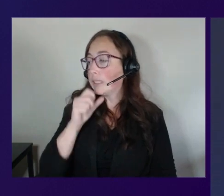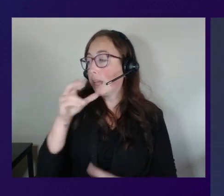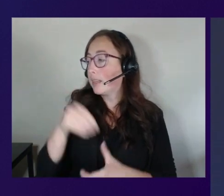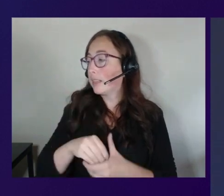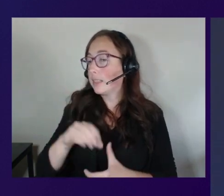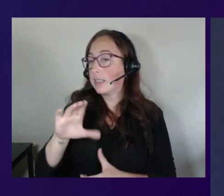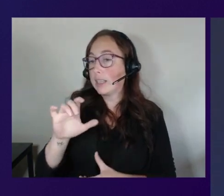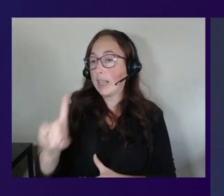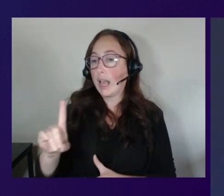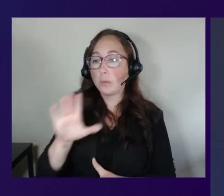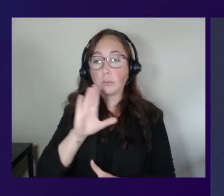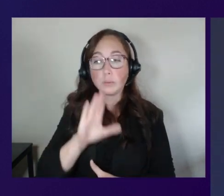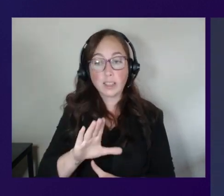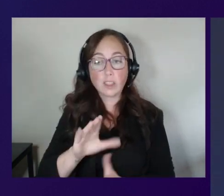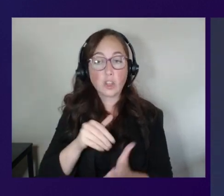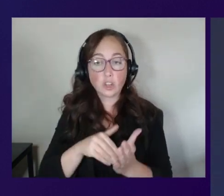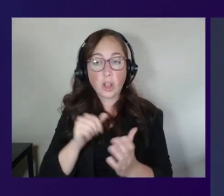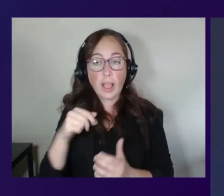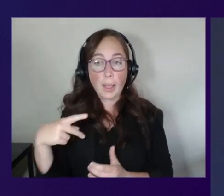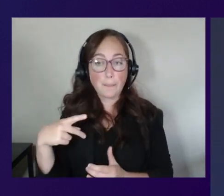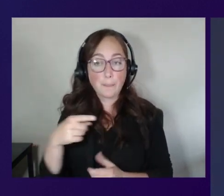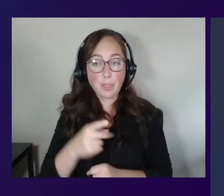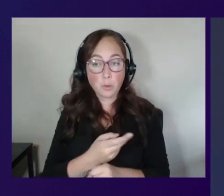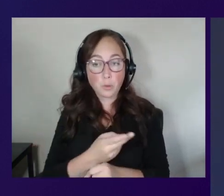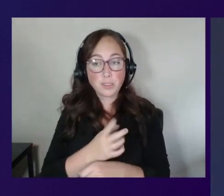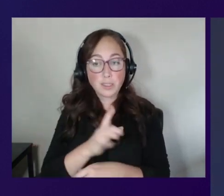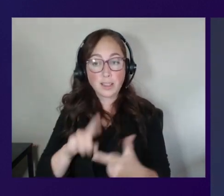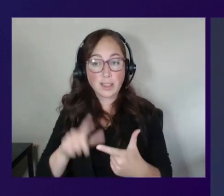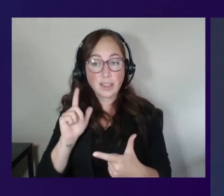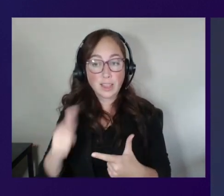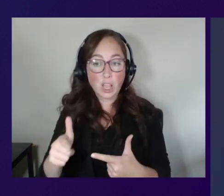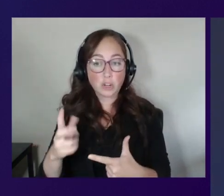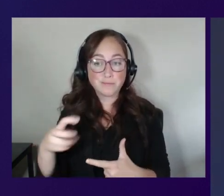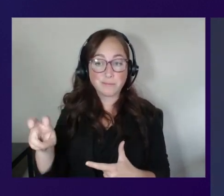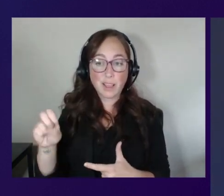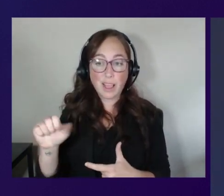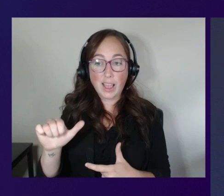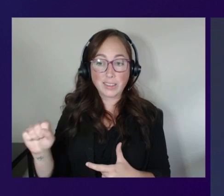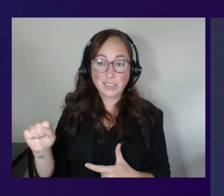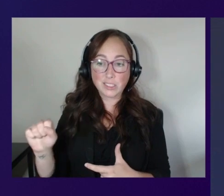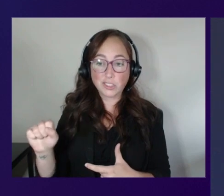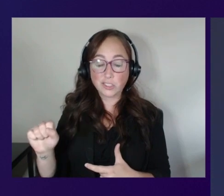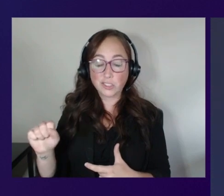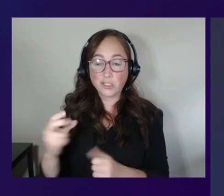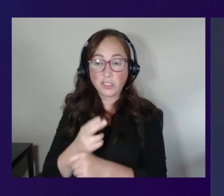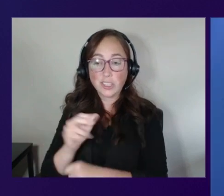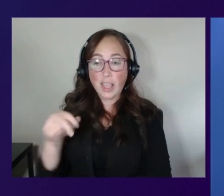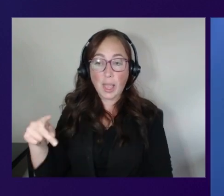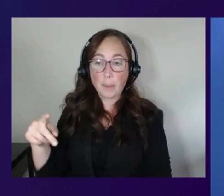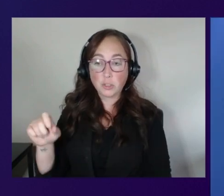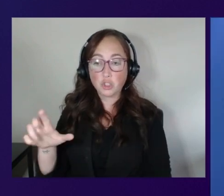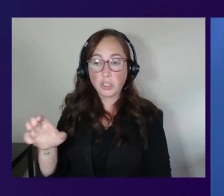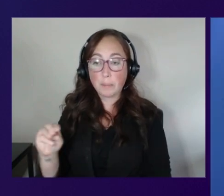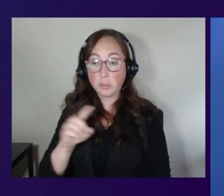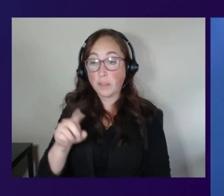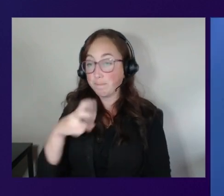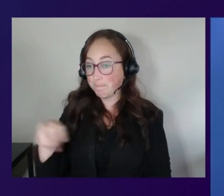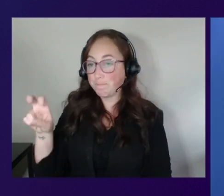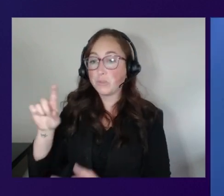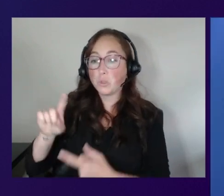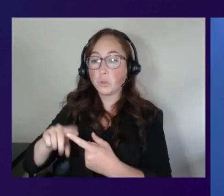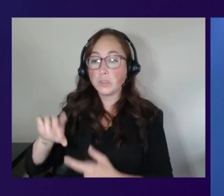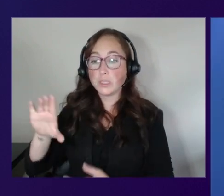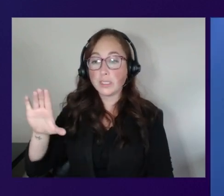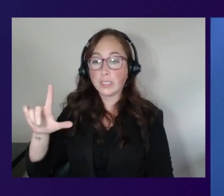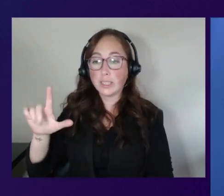they were using. Okay. And then later they SaaSified using AppStream. Yeah, so they moved the data into the cloud. Yes. So, and I brought that up because